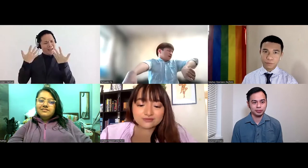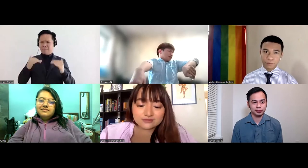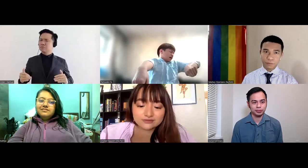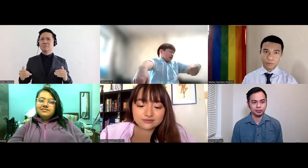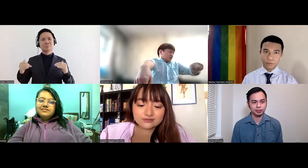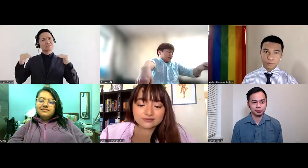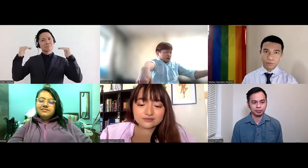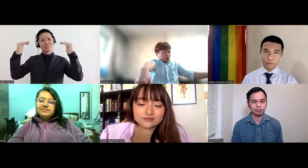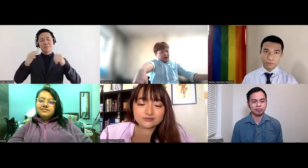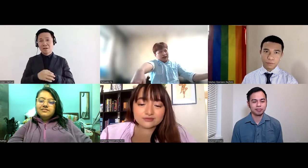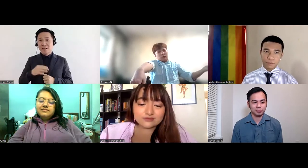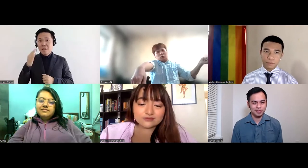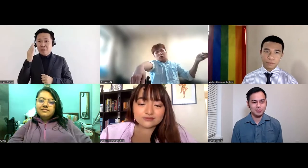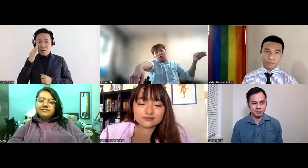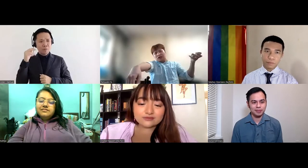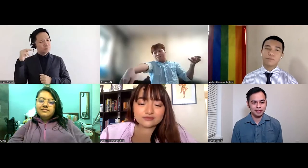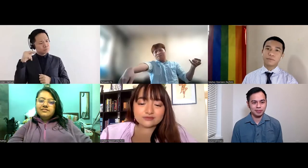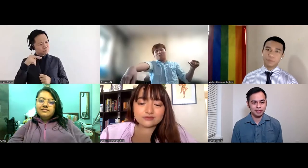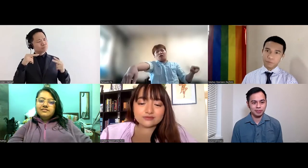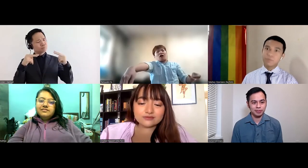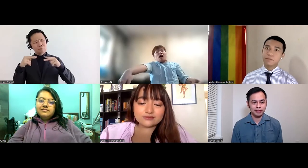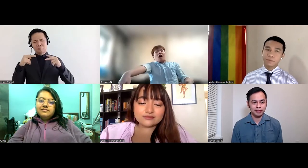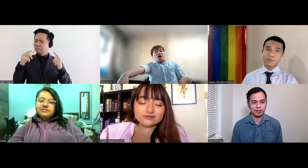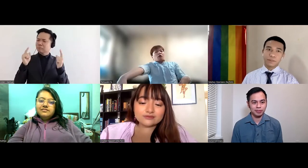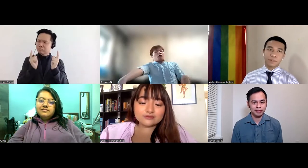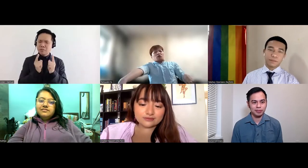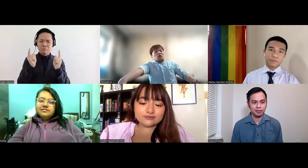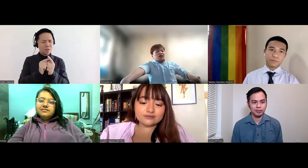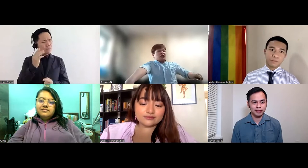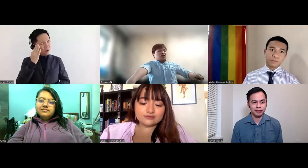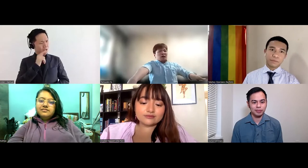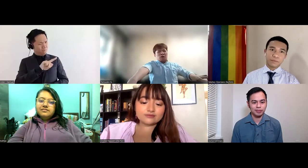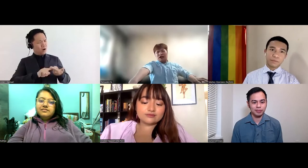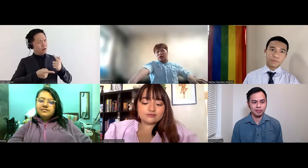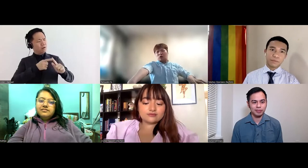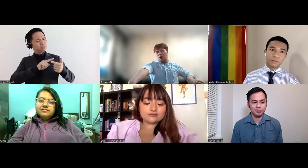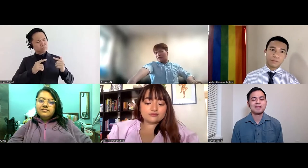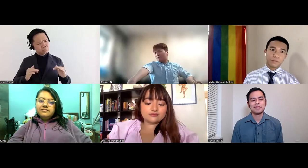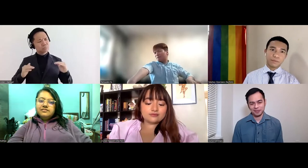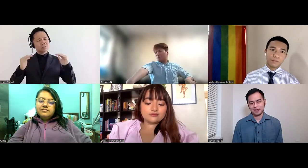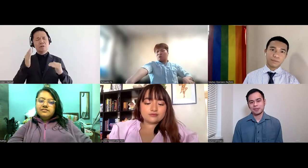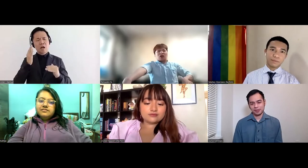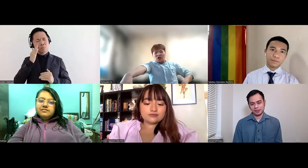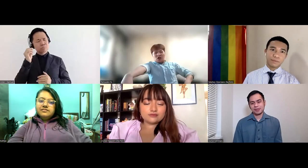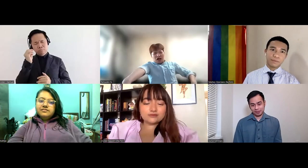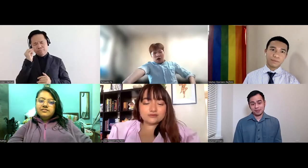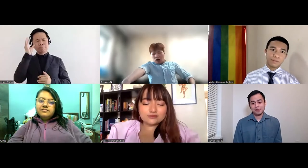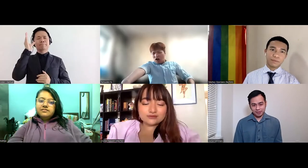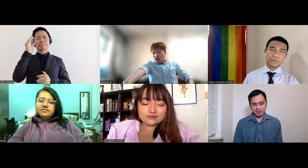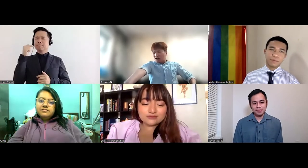know those people from the very early childhood. And in my opinion, that will